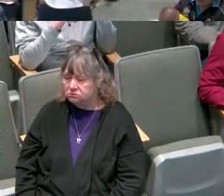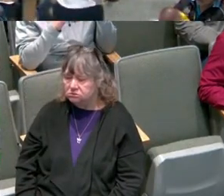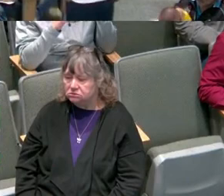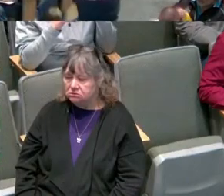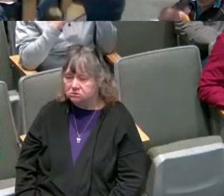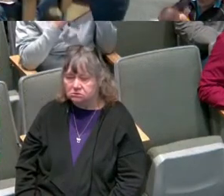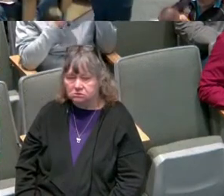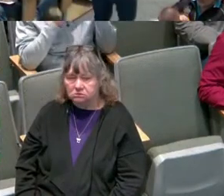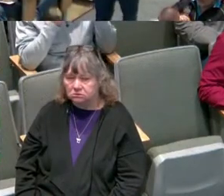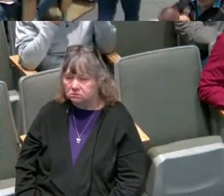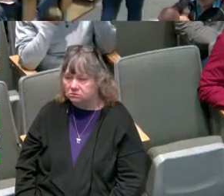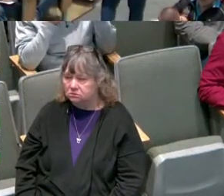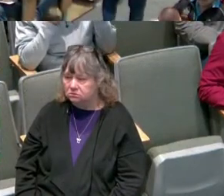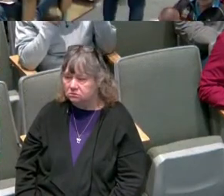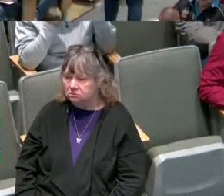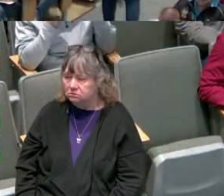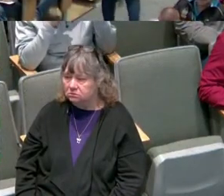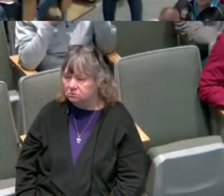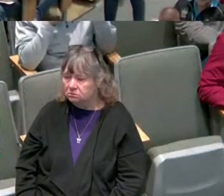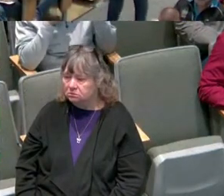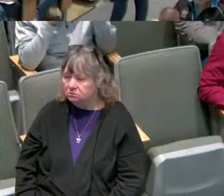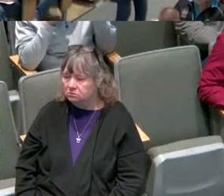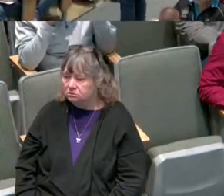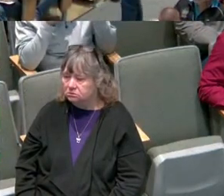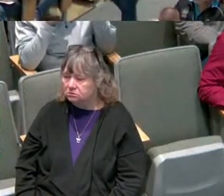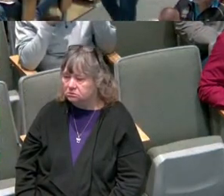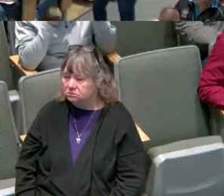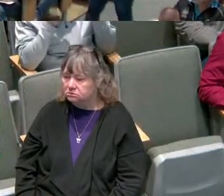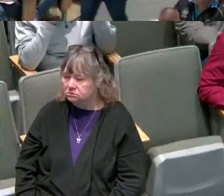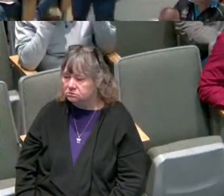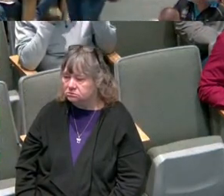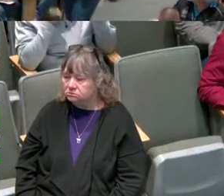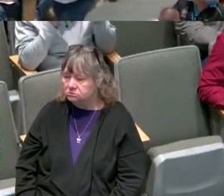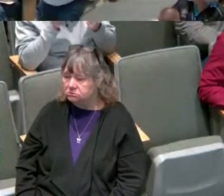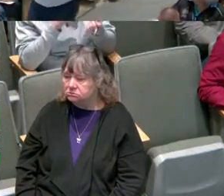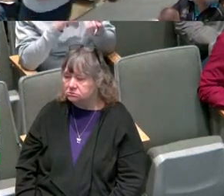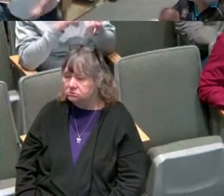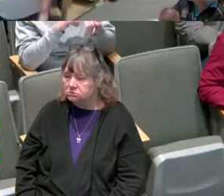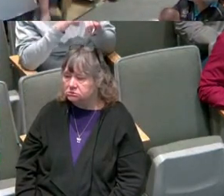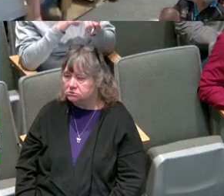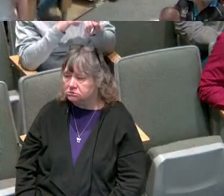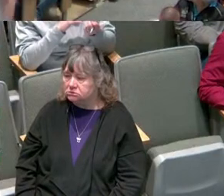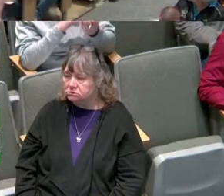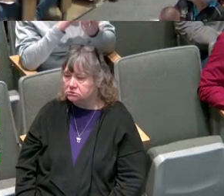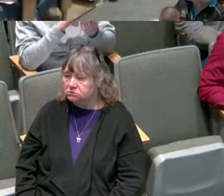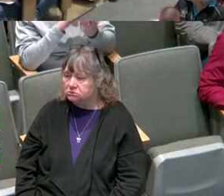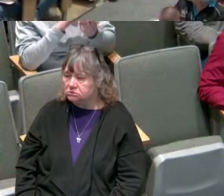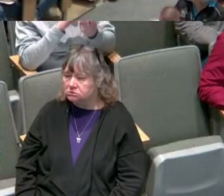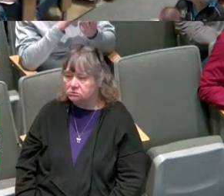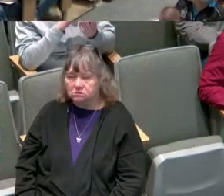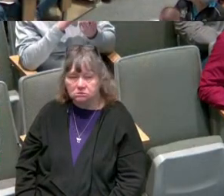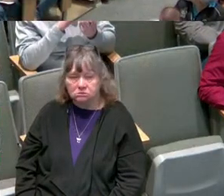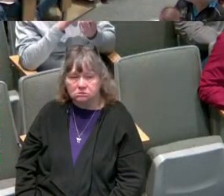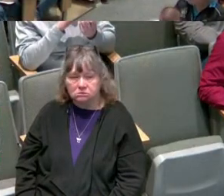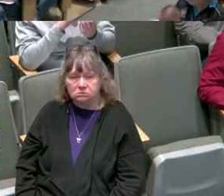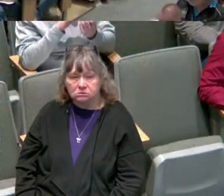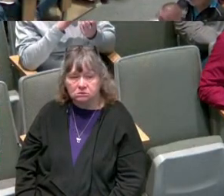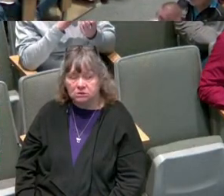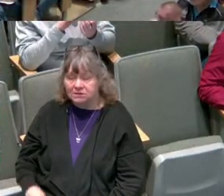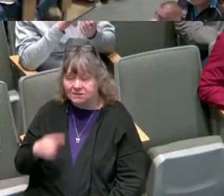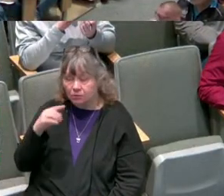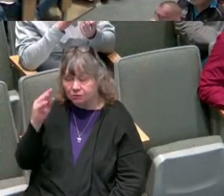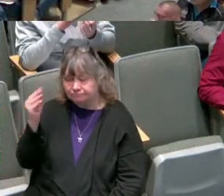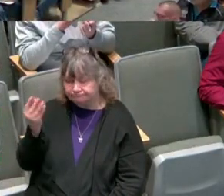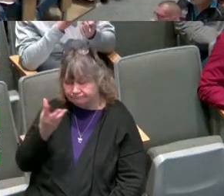okay I know there were no no one in the TV area um it has come to my attention